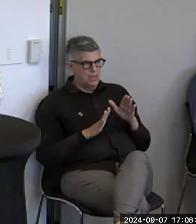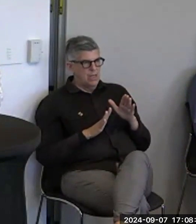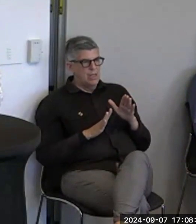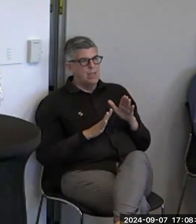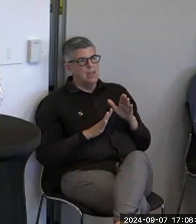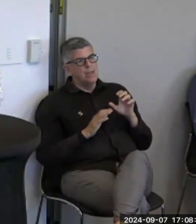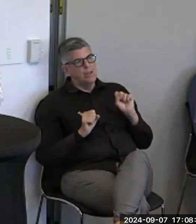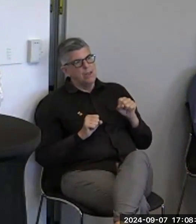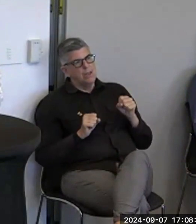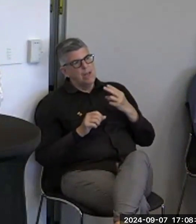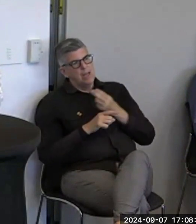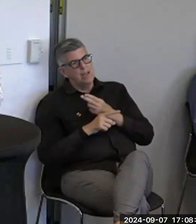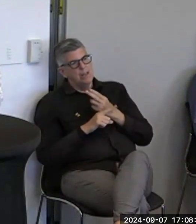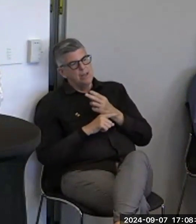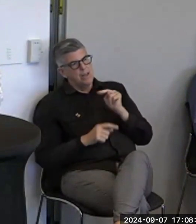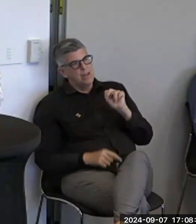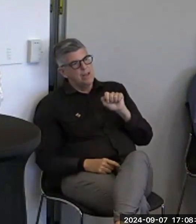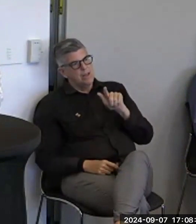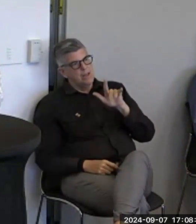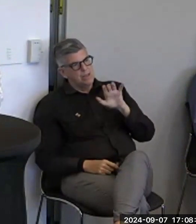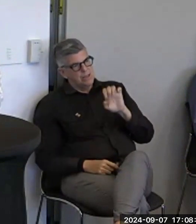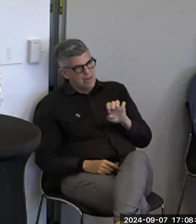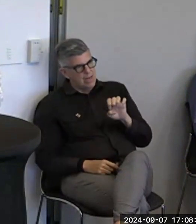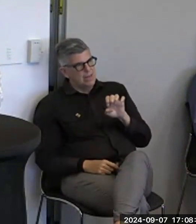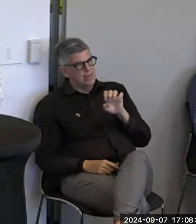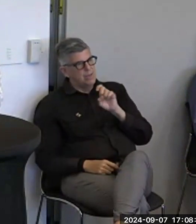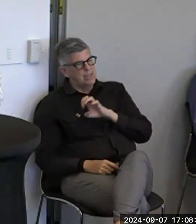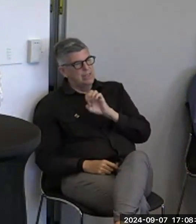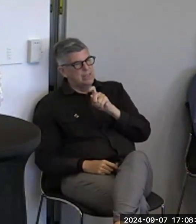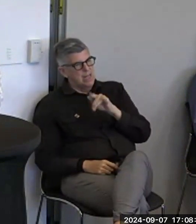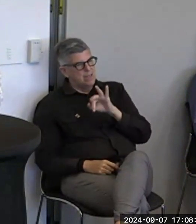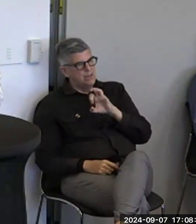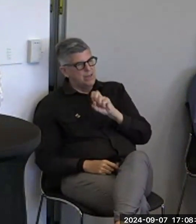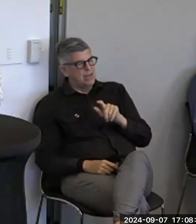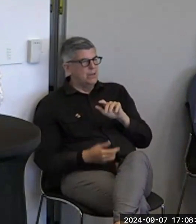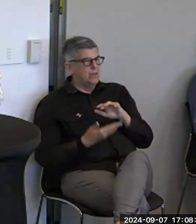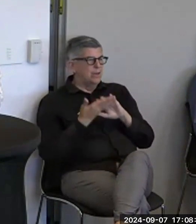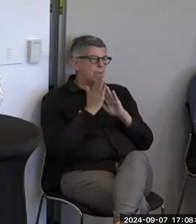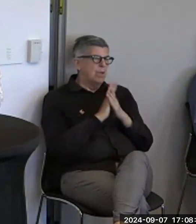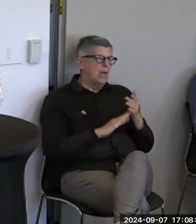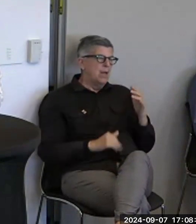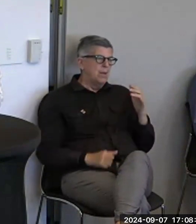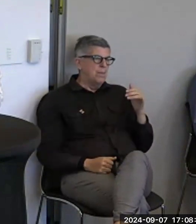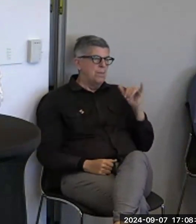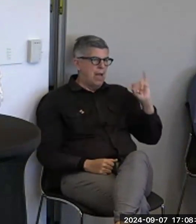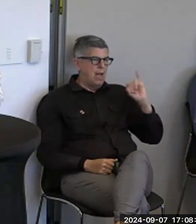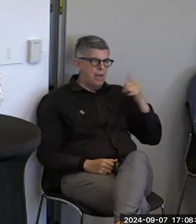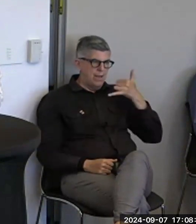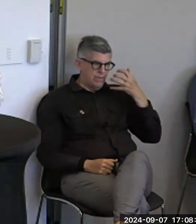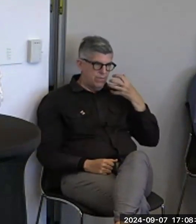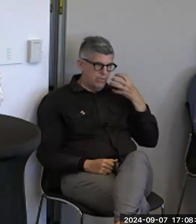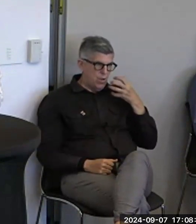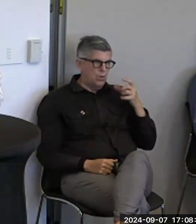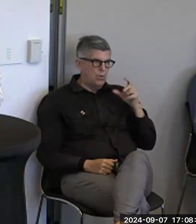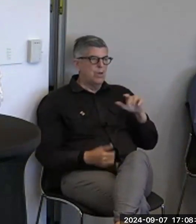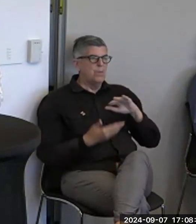native accelerometer API on my iPhone to make my iPhone into a wearable embodied mapping device where I could